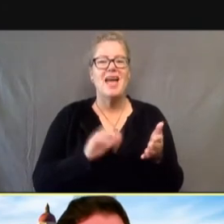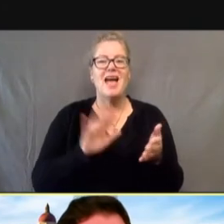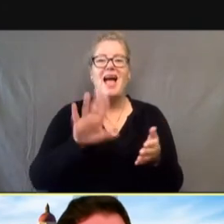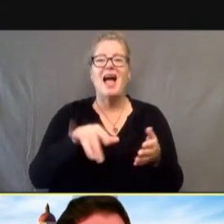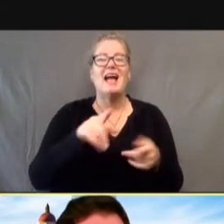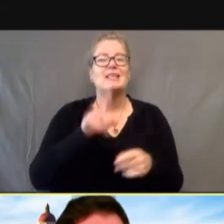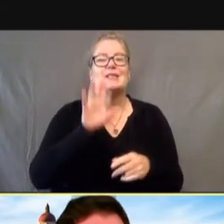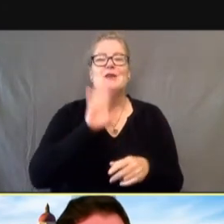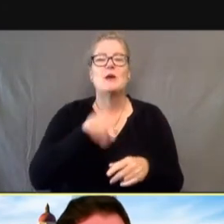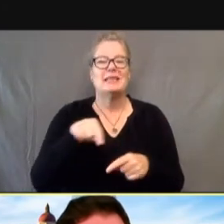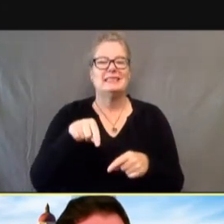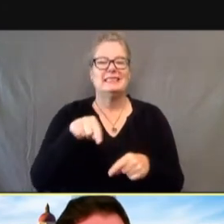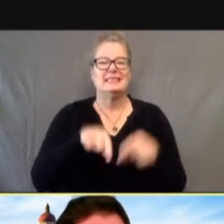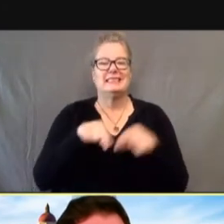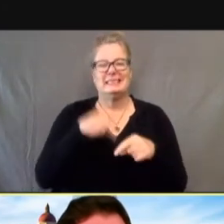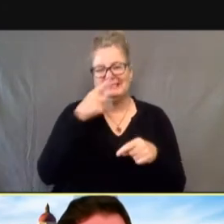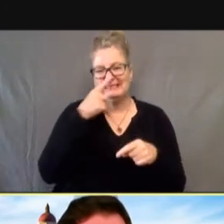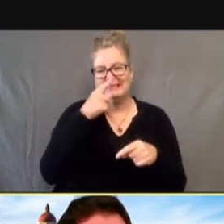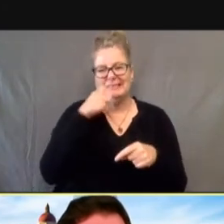back.